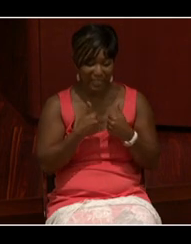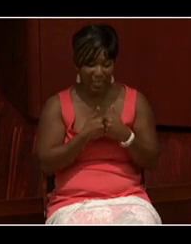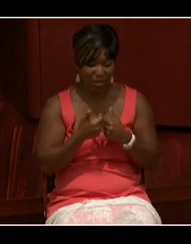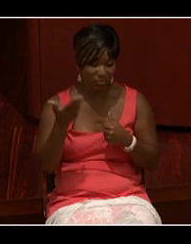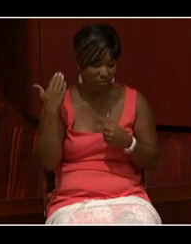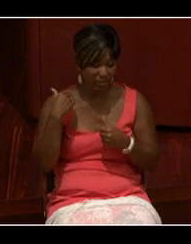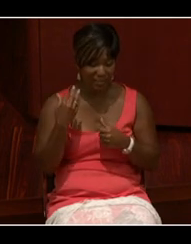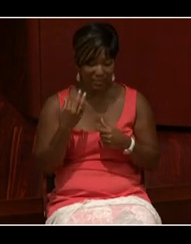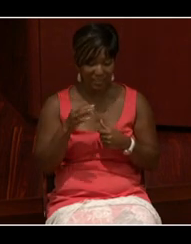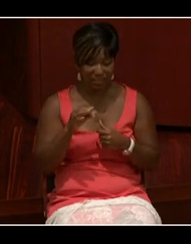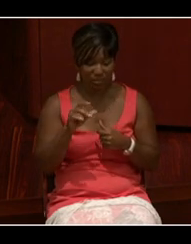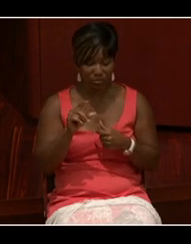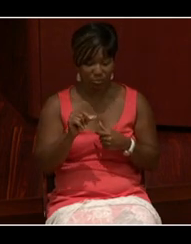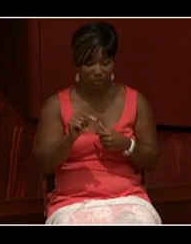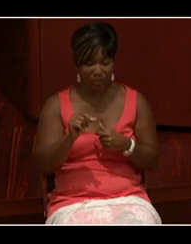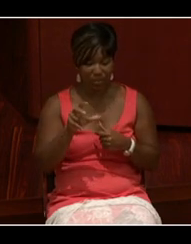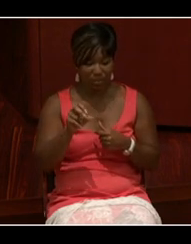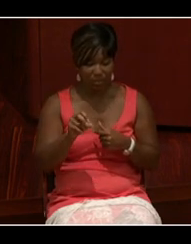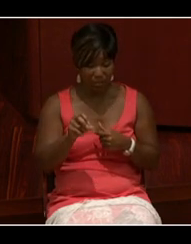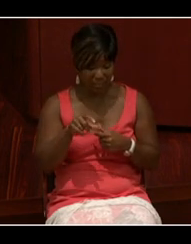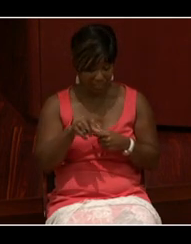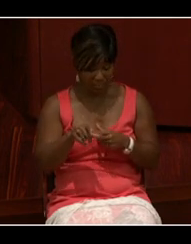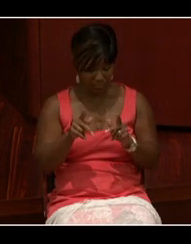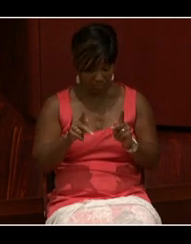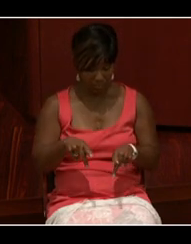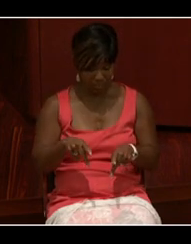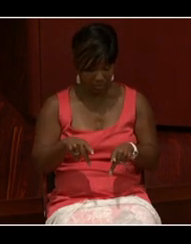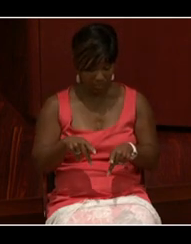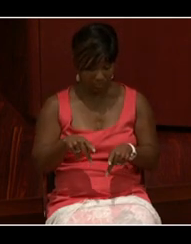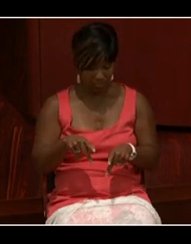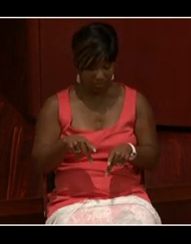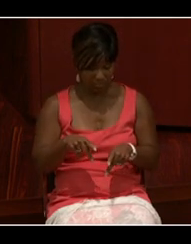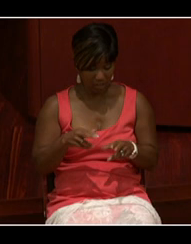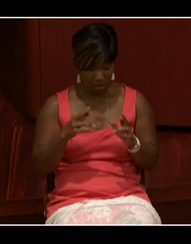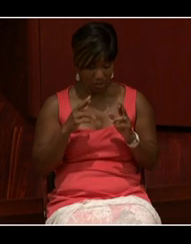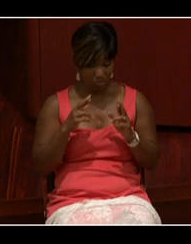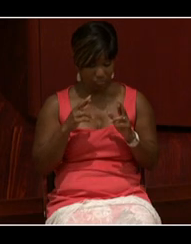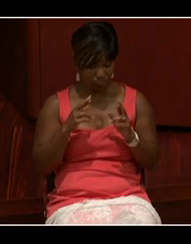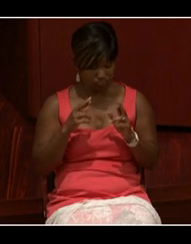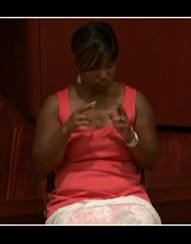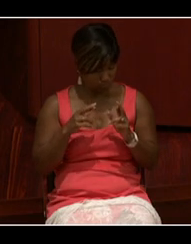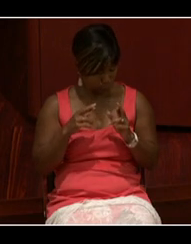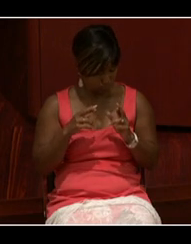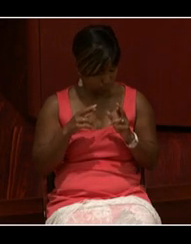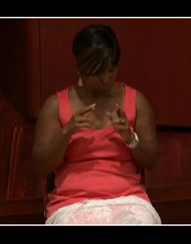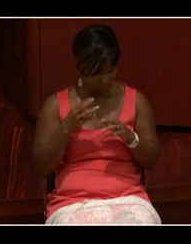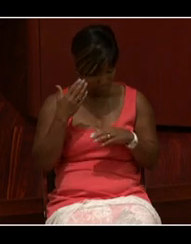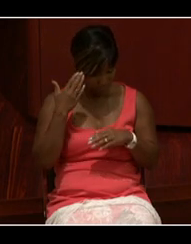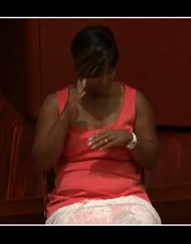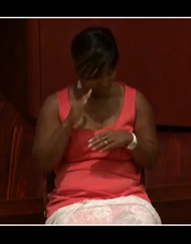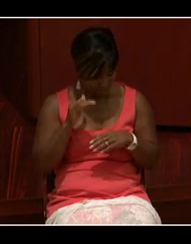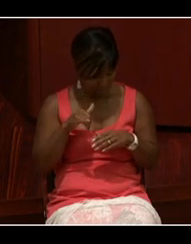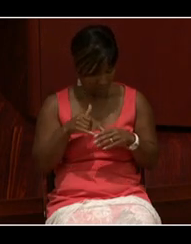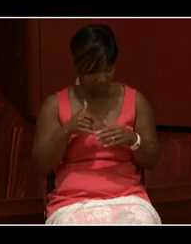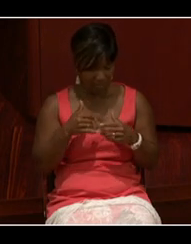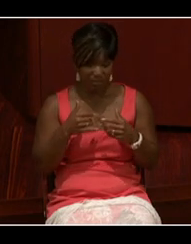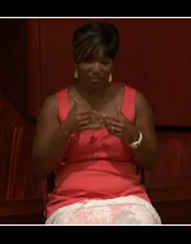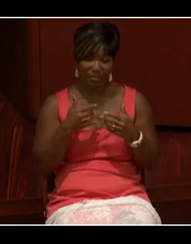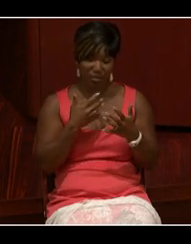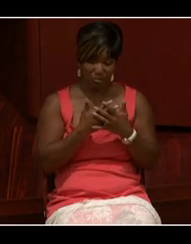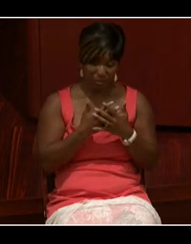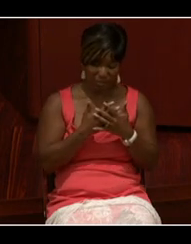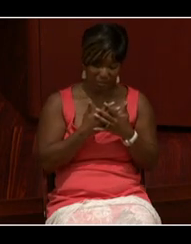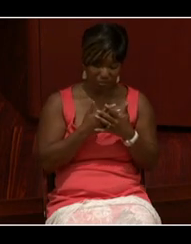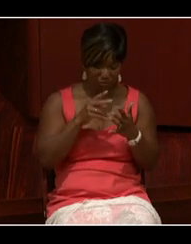30s. Now, this individual obviously, well, I hope, obviously, did not know that the prison officials would look over